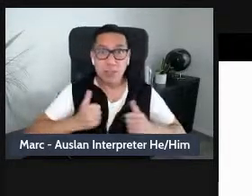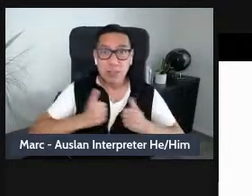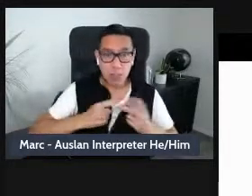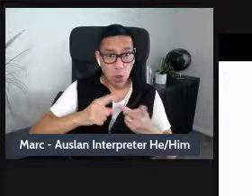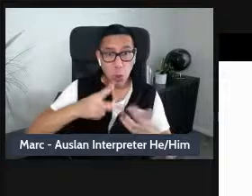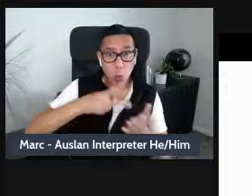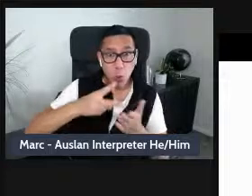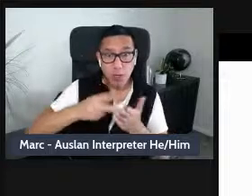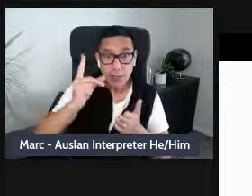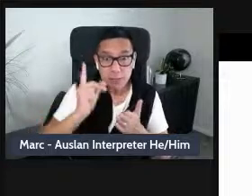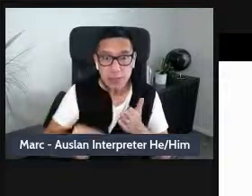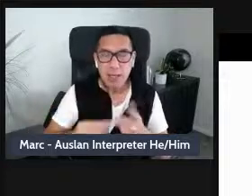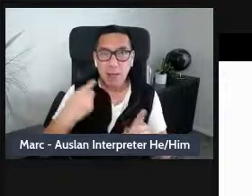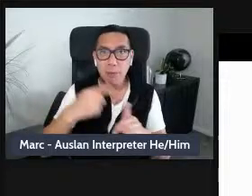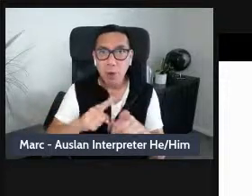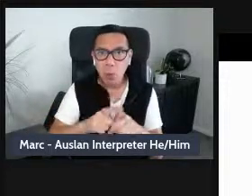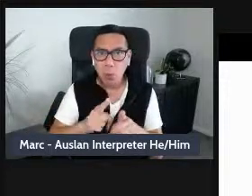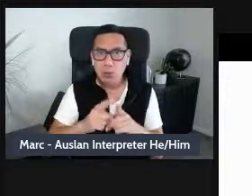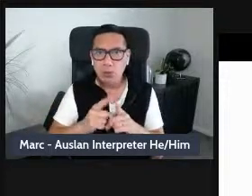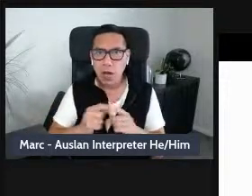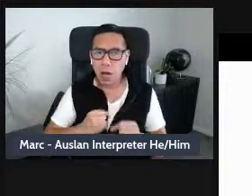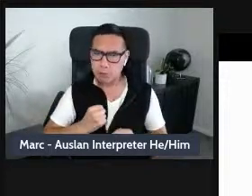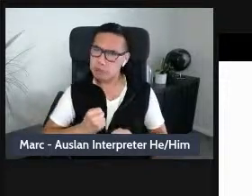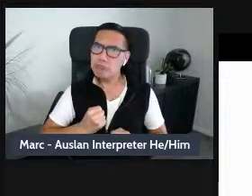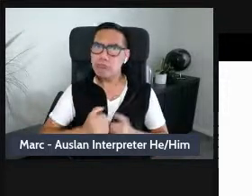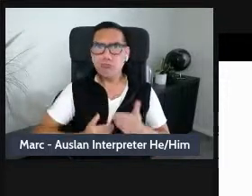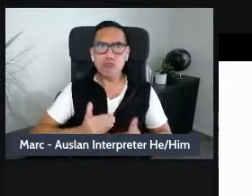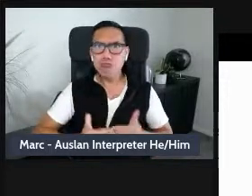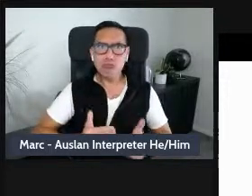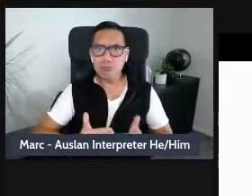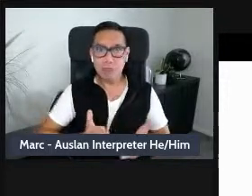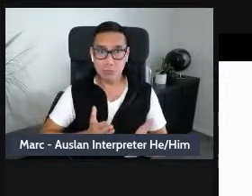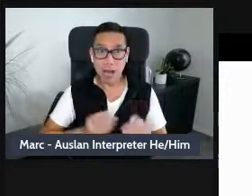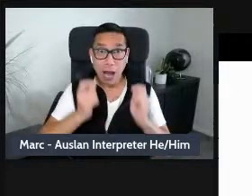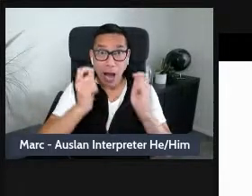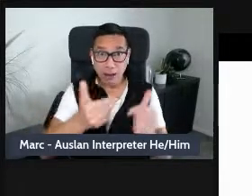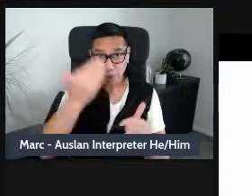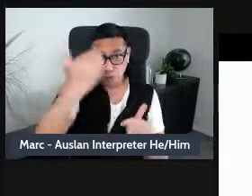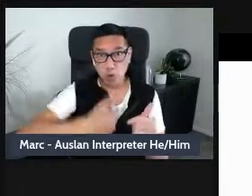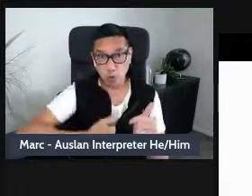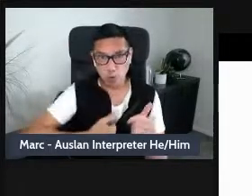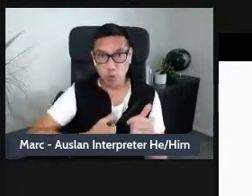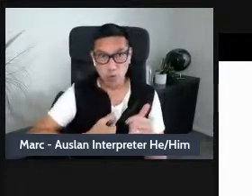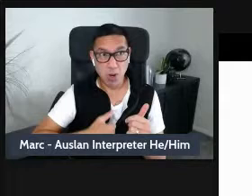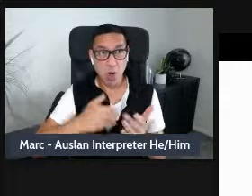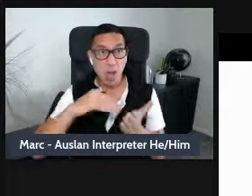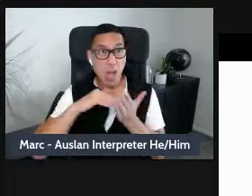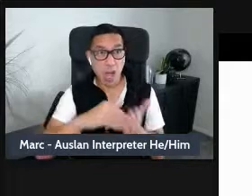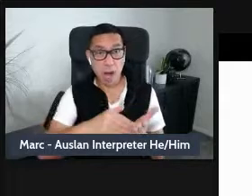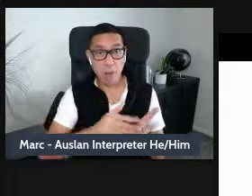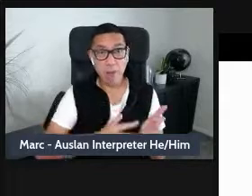after stroke. But not only can it help you to move better, it can help you to feel better.